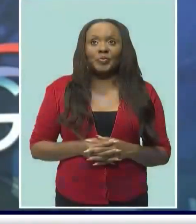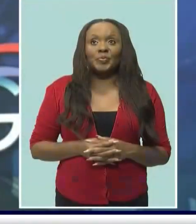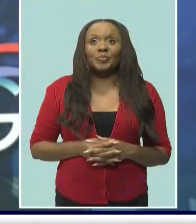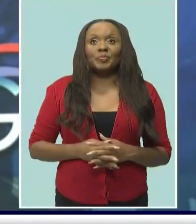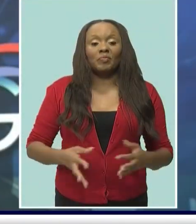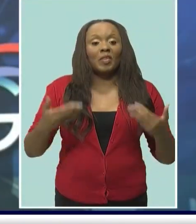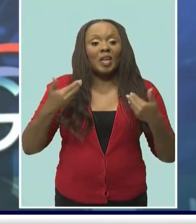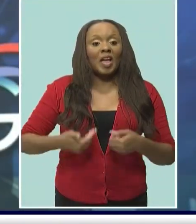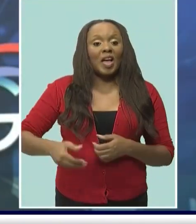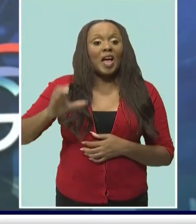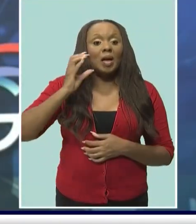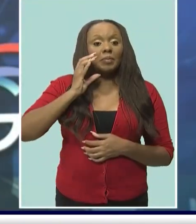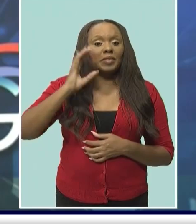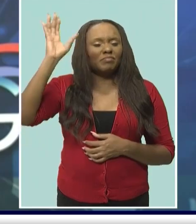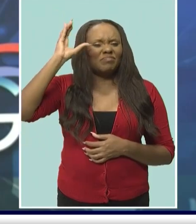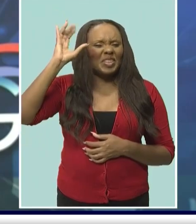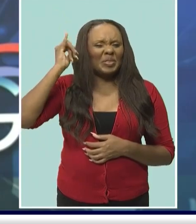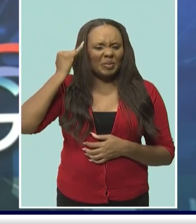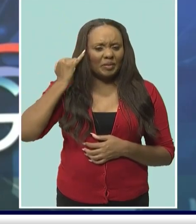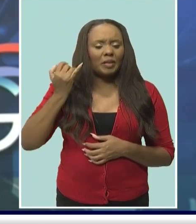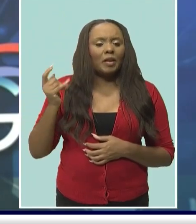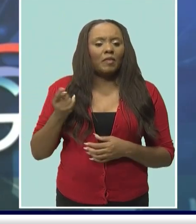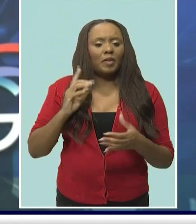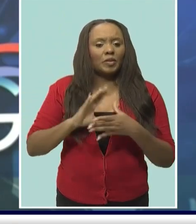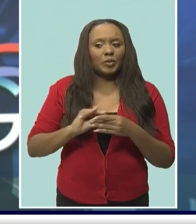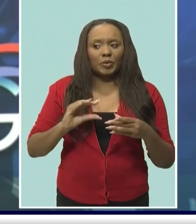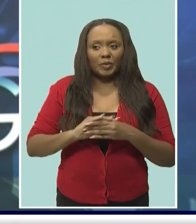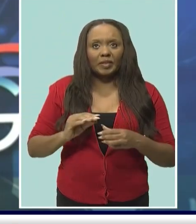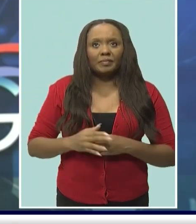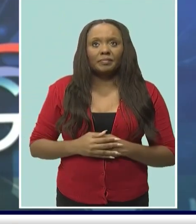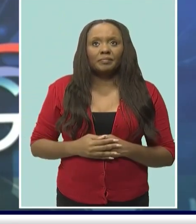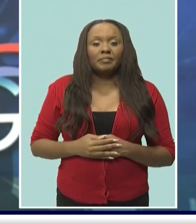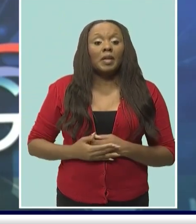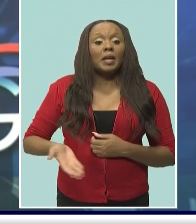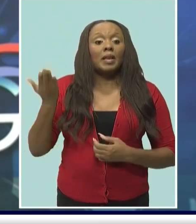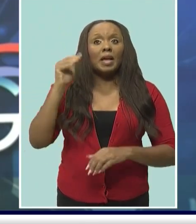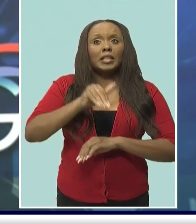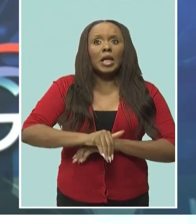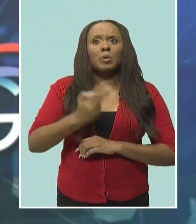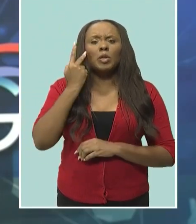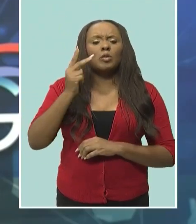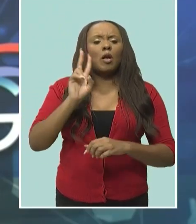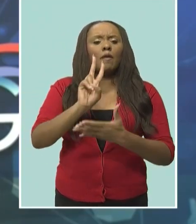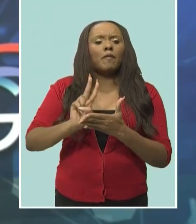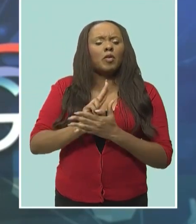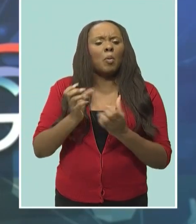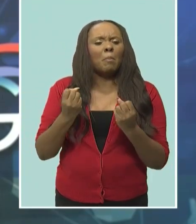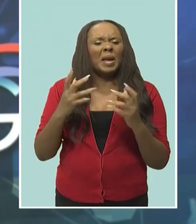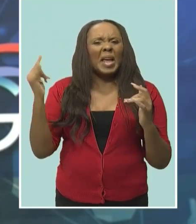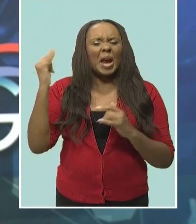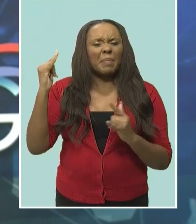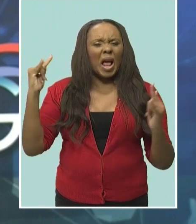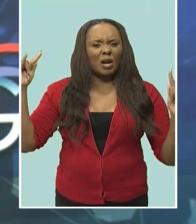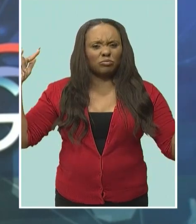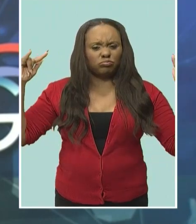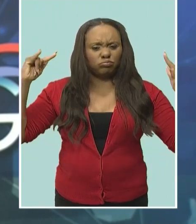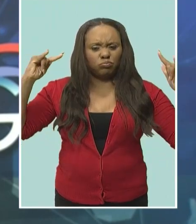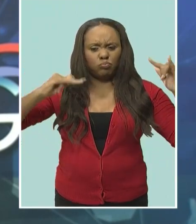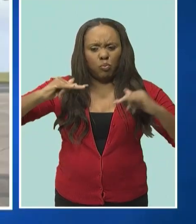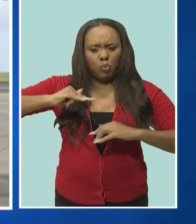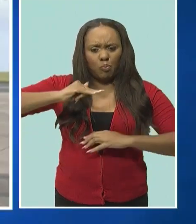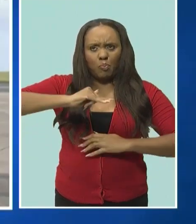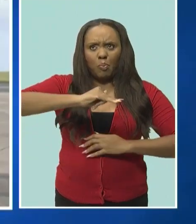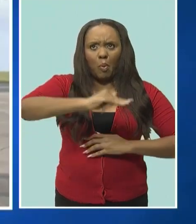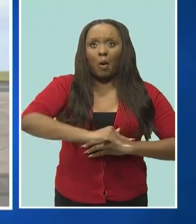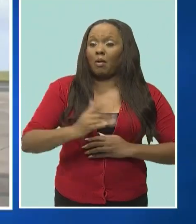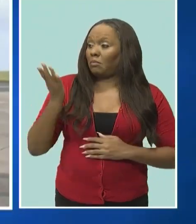I'm Shane Jones, leading the news at 7. Last night, we saw the video of many airplanes on the runway of the Grantley Adams International Airport,